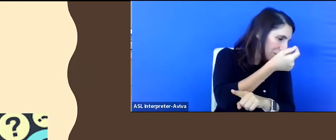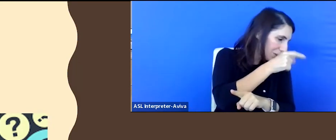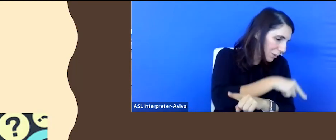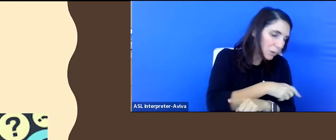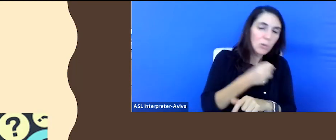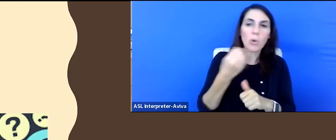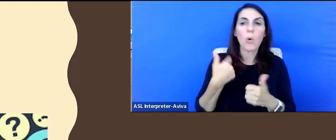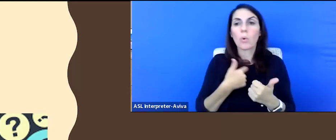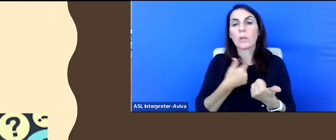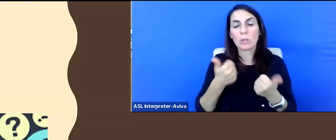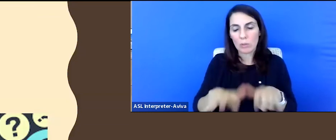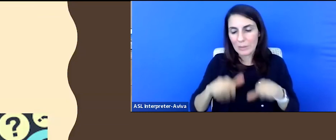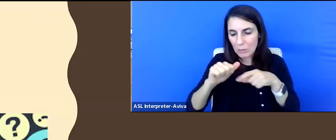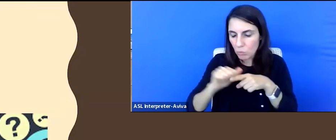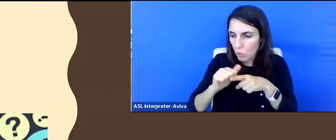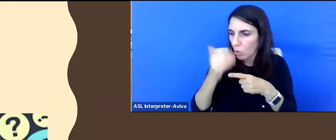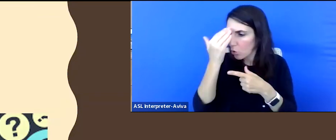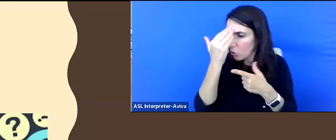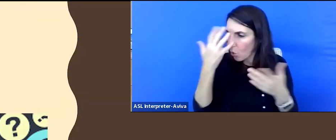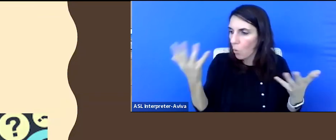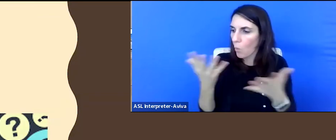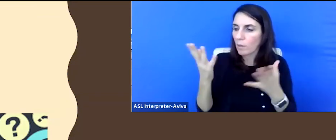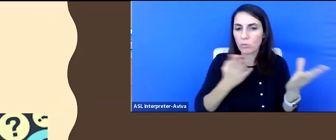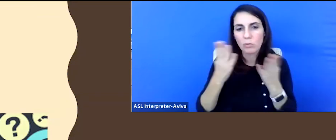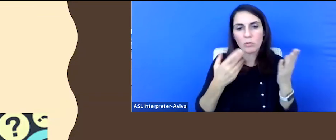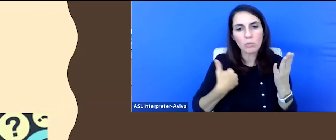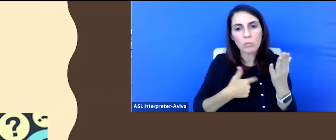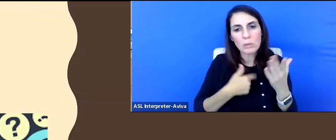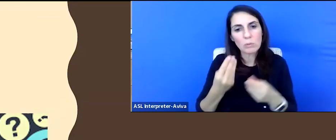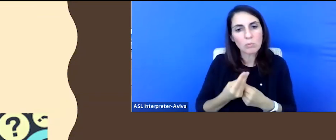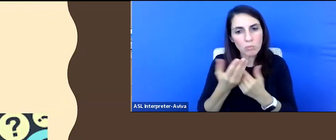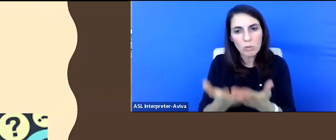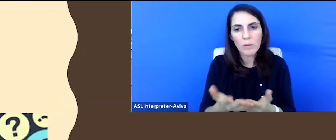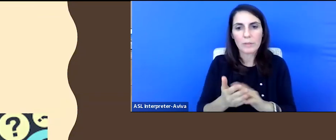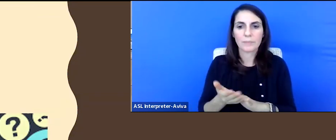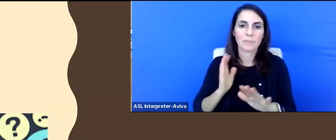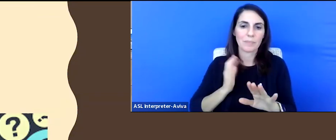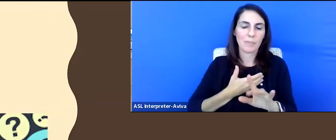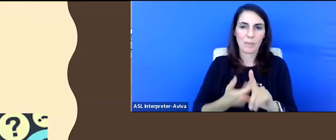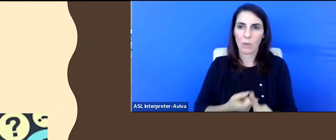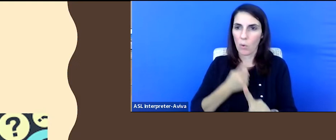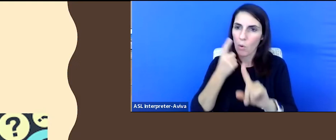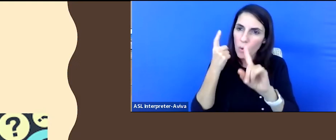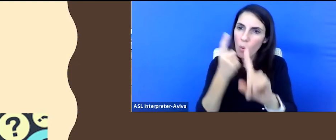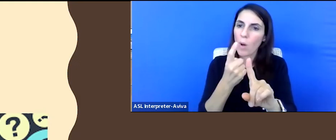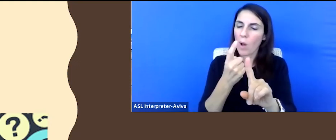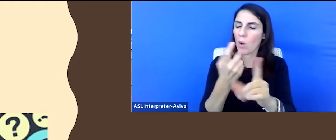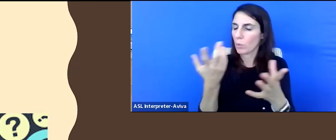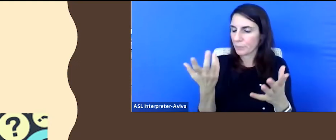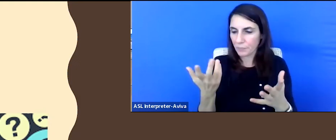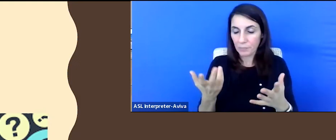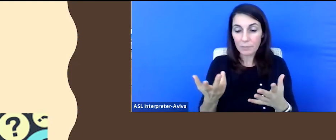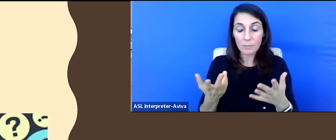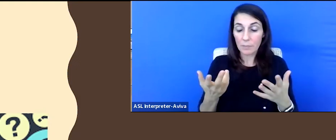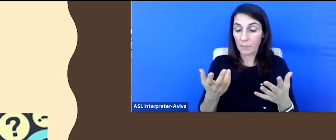better understand what services we provide. And as you say, the goal at heart of the training is that if any